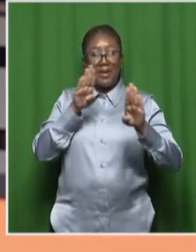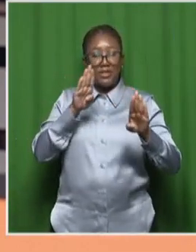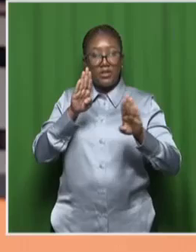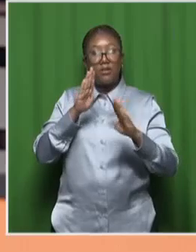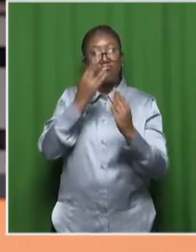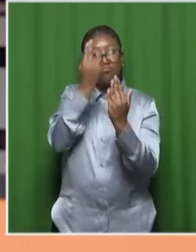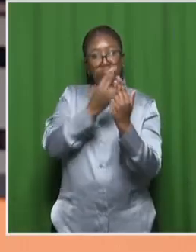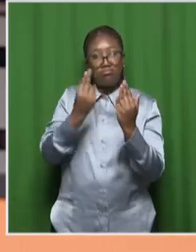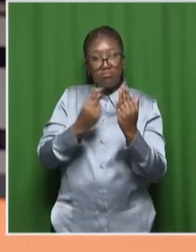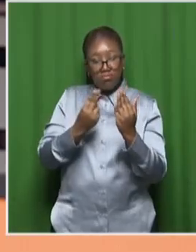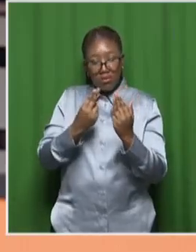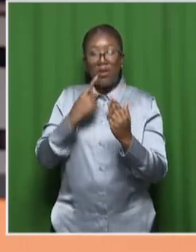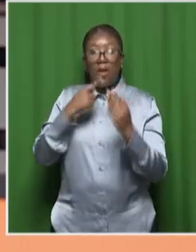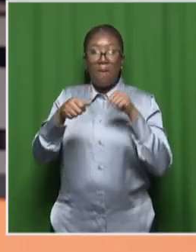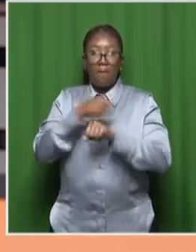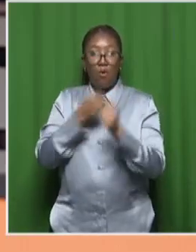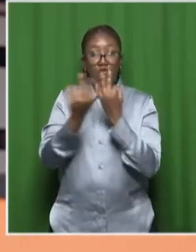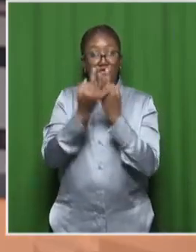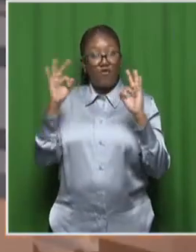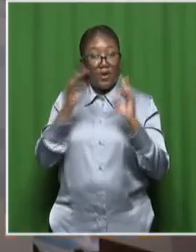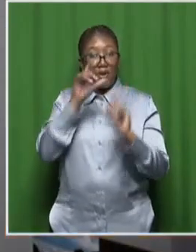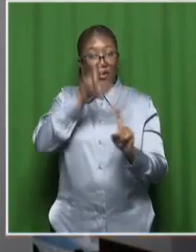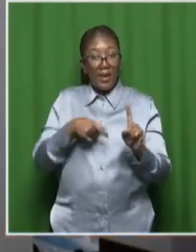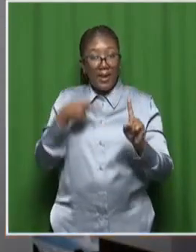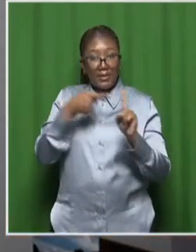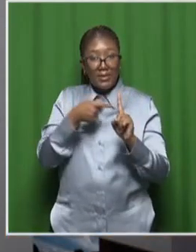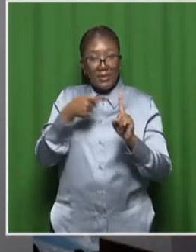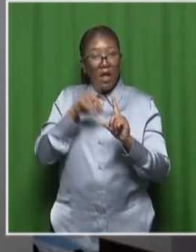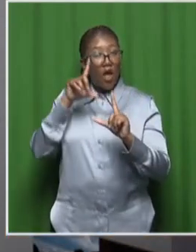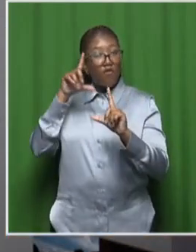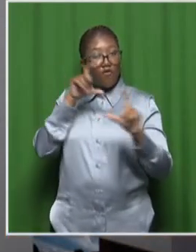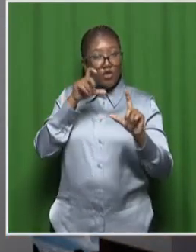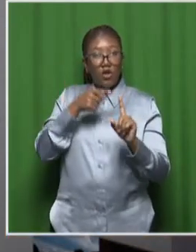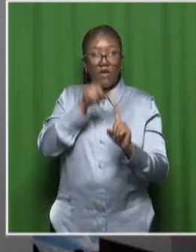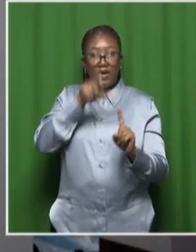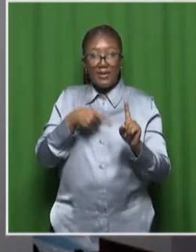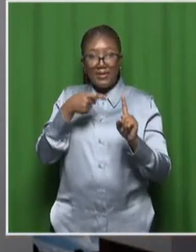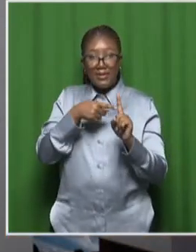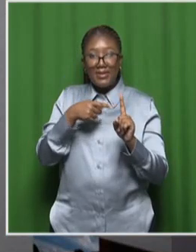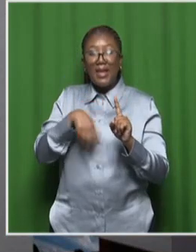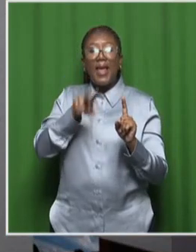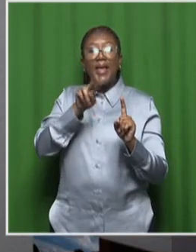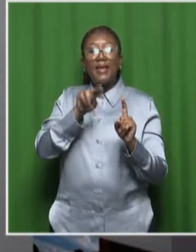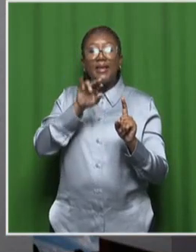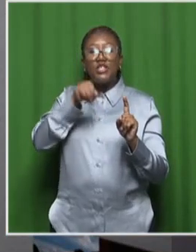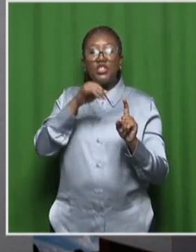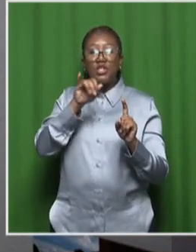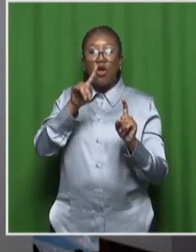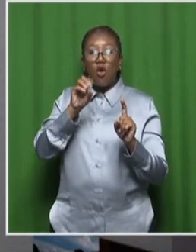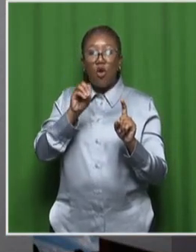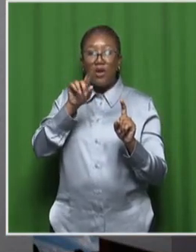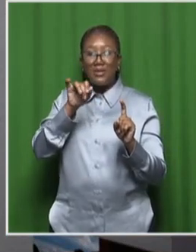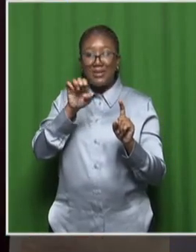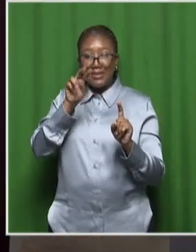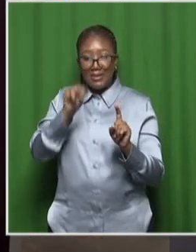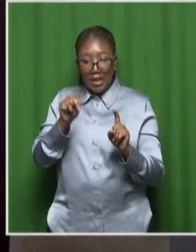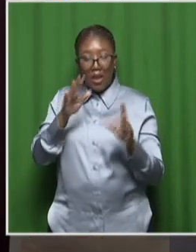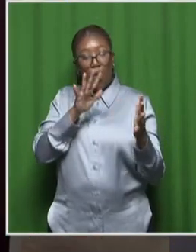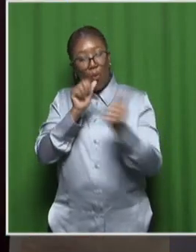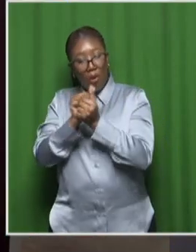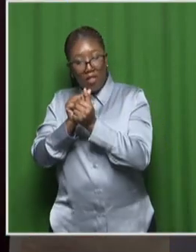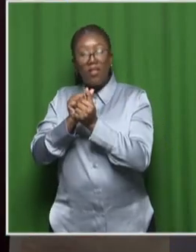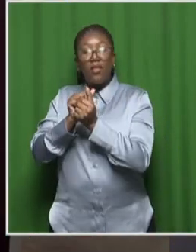of Hope. Now, this exhibition by Dutch photographer Ilvy Njiokiktjien is created by celebrated South African photographer Neo Ntsoma